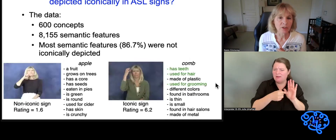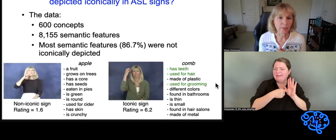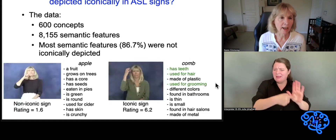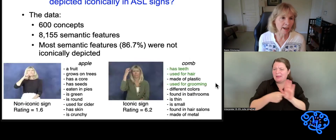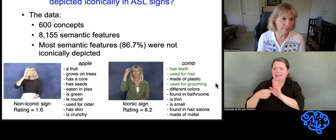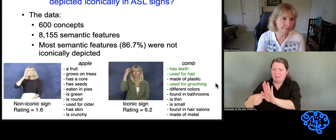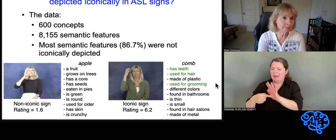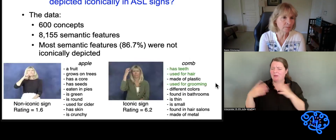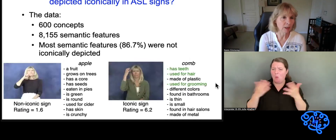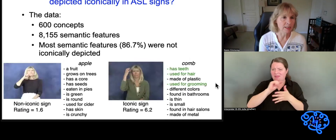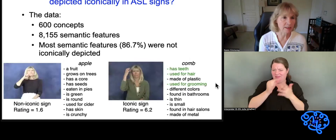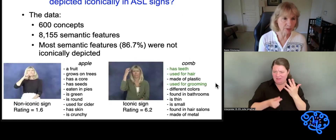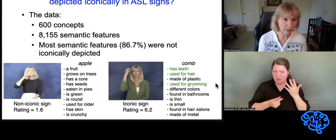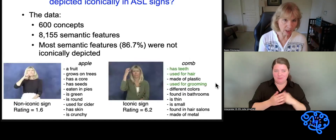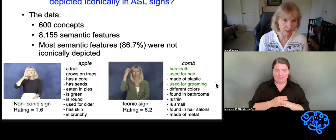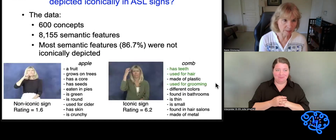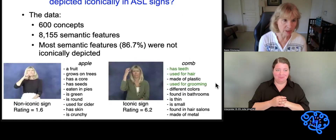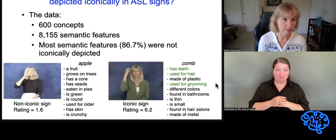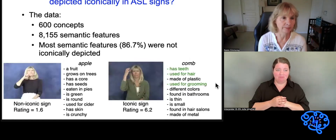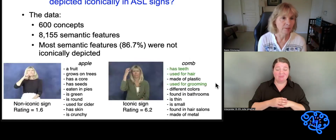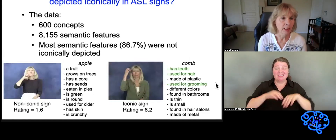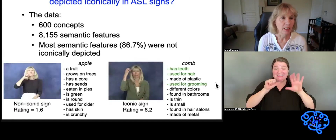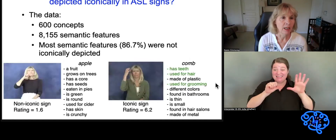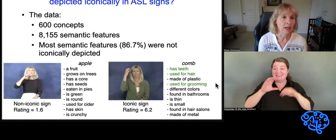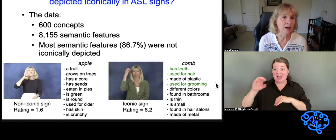So we had 600 concepts.